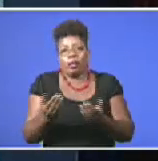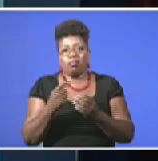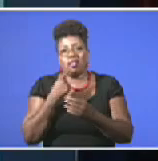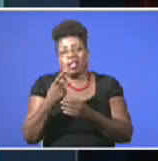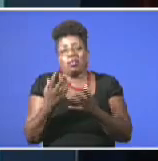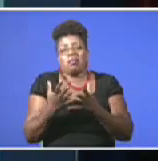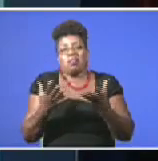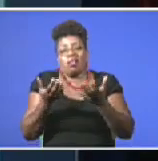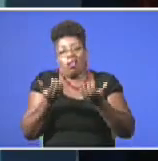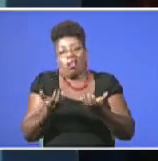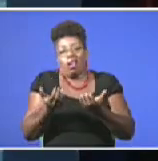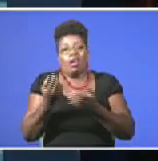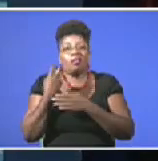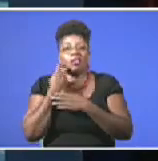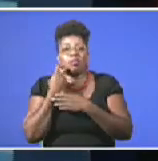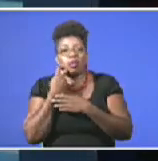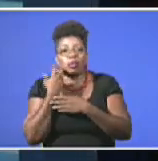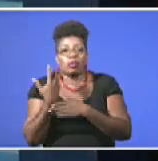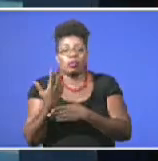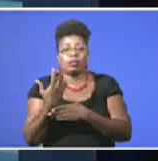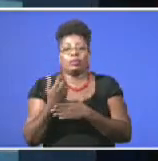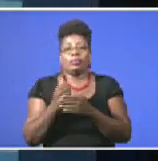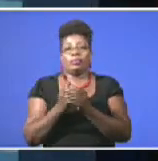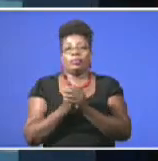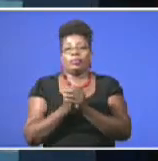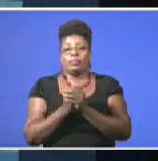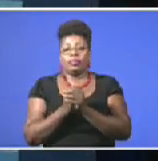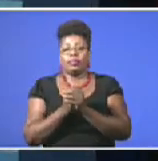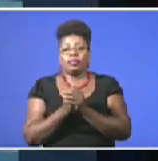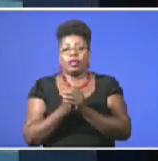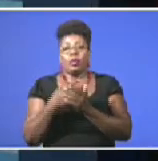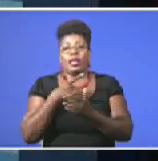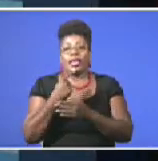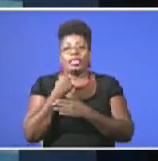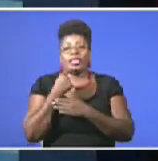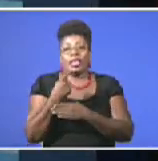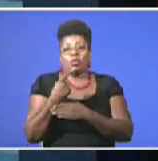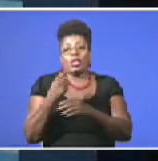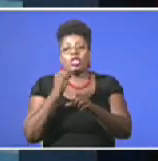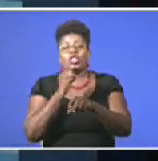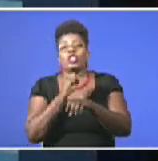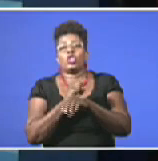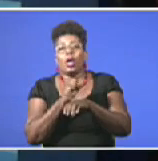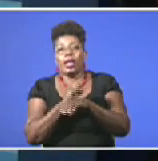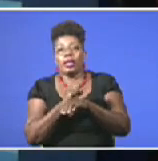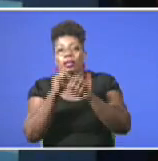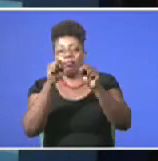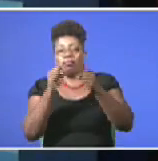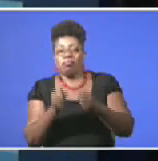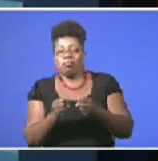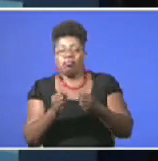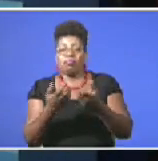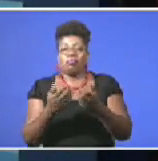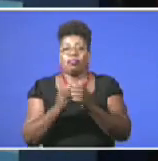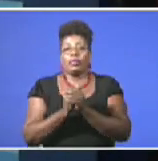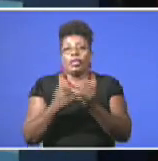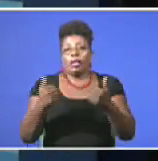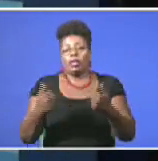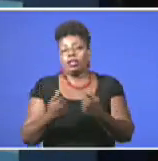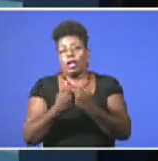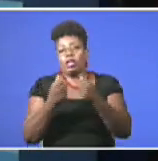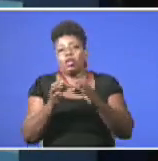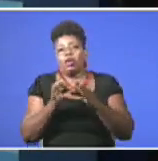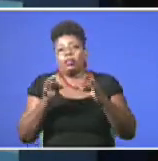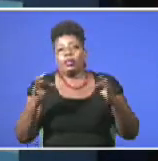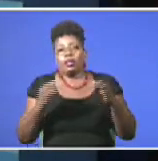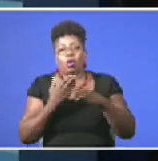bone. We like to say that we just heavy set. We like to say we solid. The challenge is that obesity